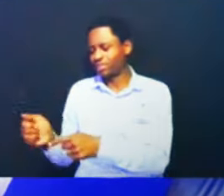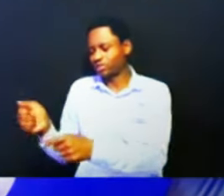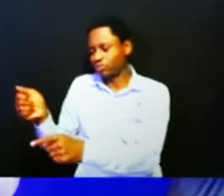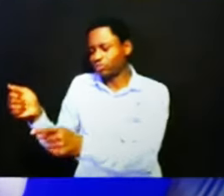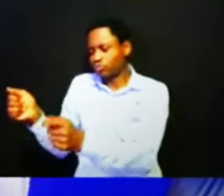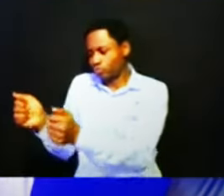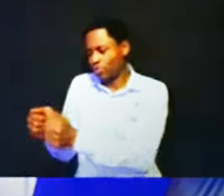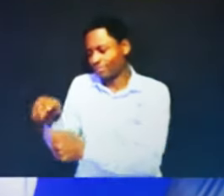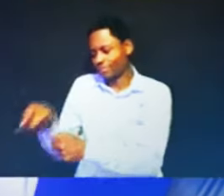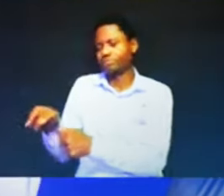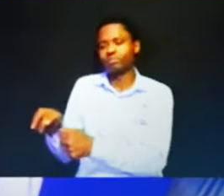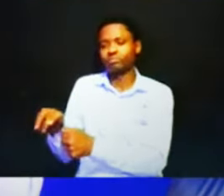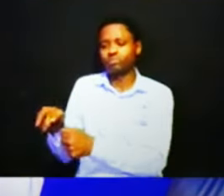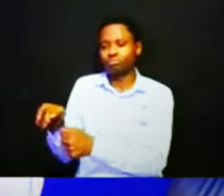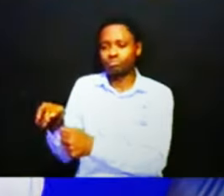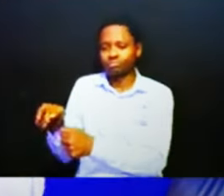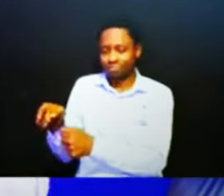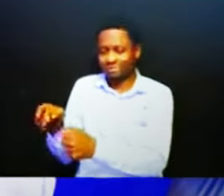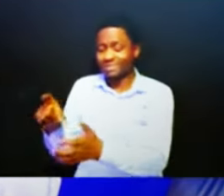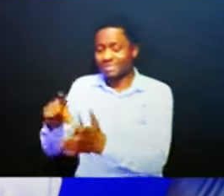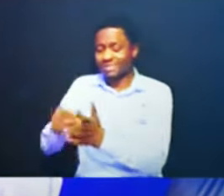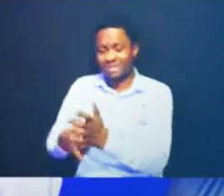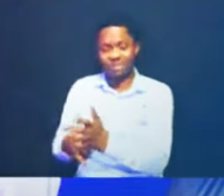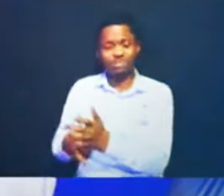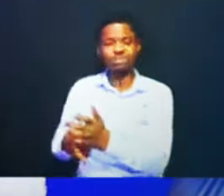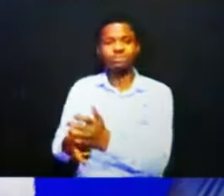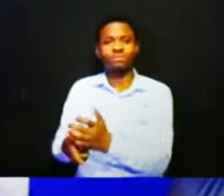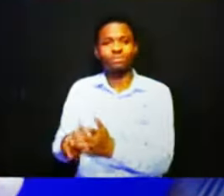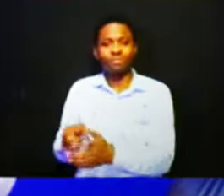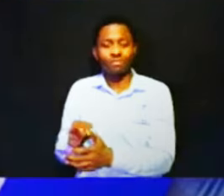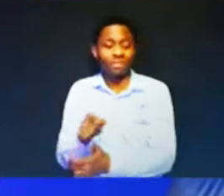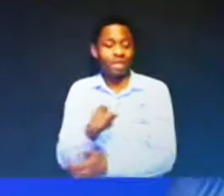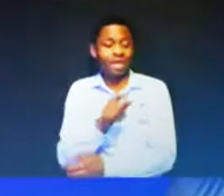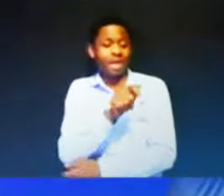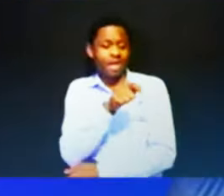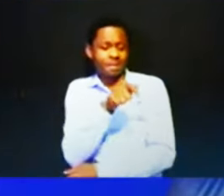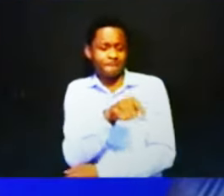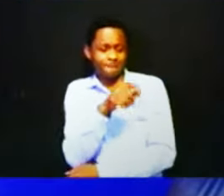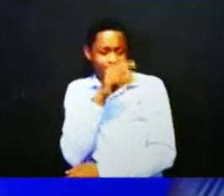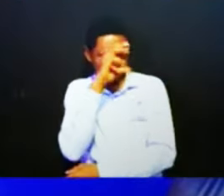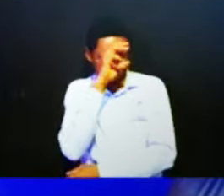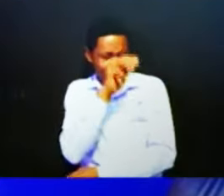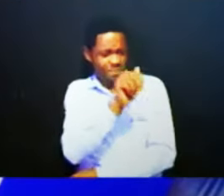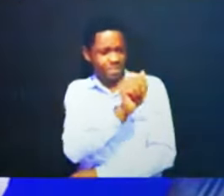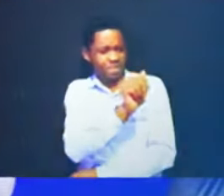Absalom. He saw his brother Amnon as the offender.